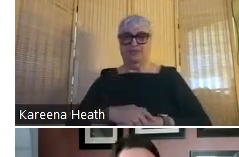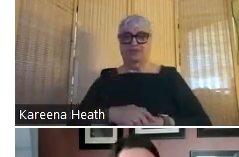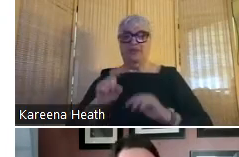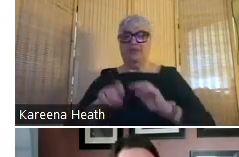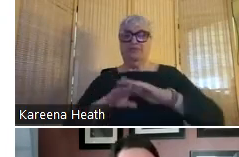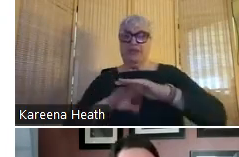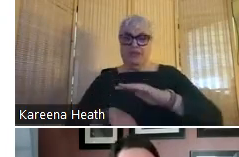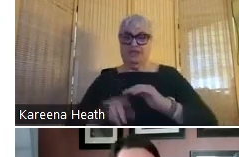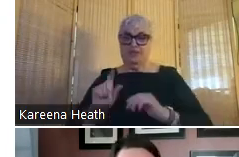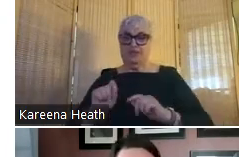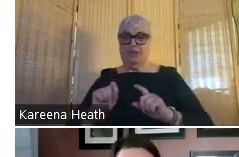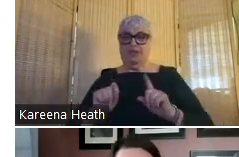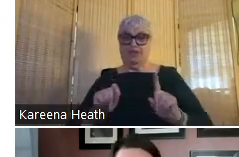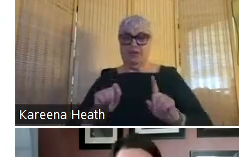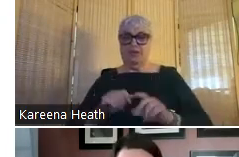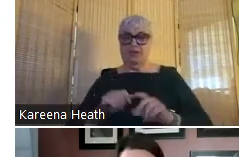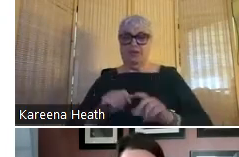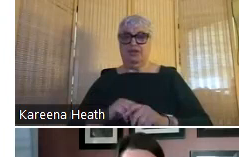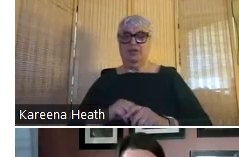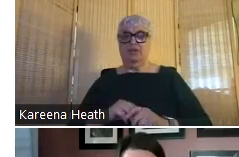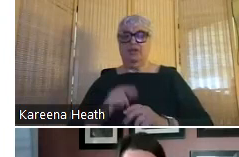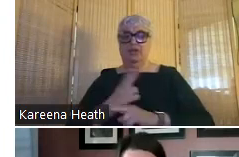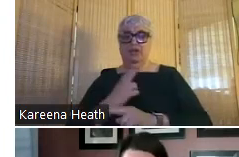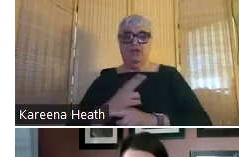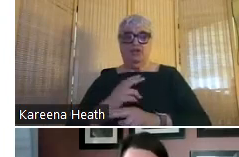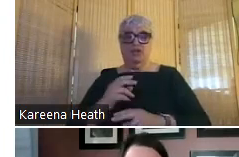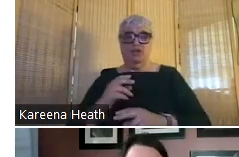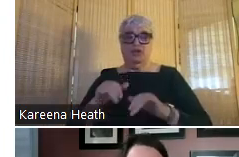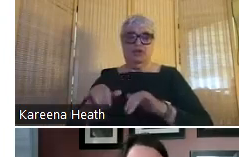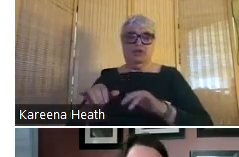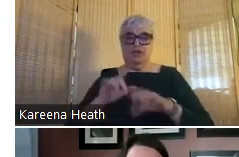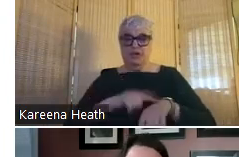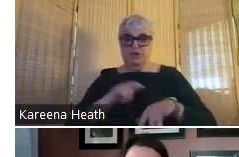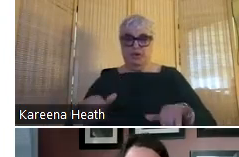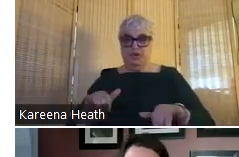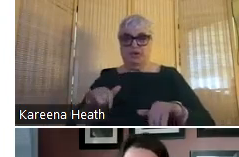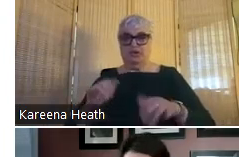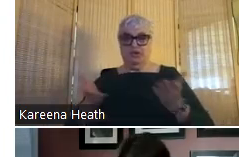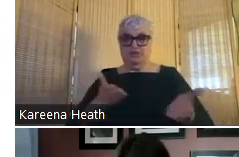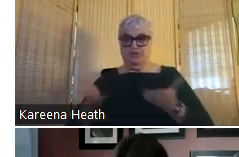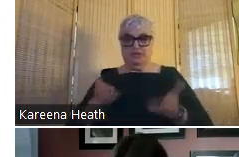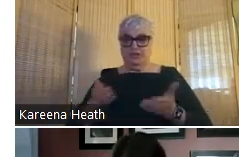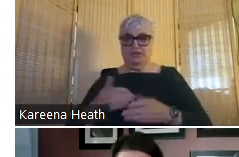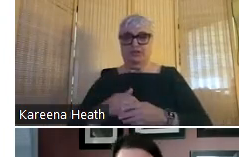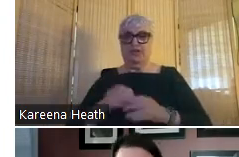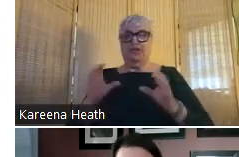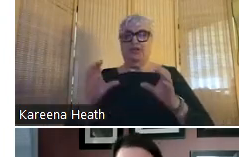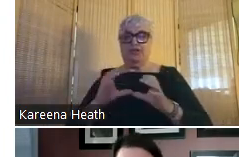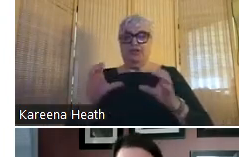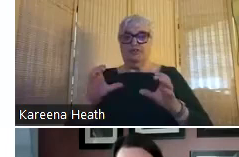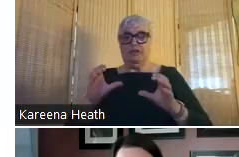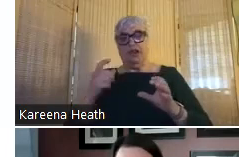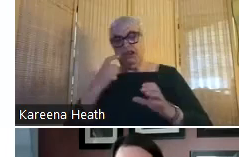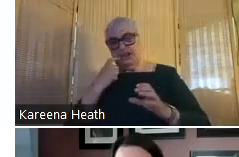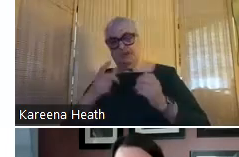is providing a substance use disorder co-occurring services, they may utilize, again, certified addiction technicians or counselors